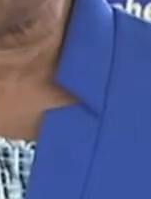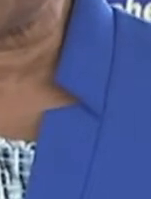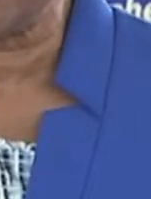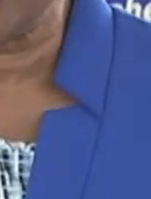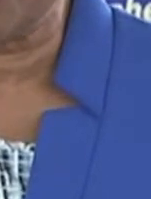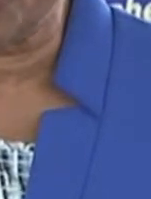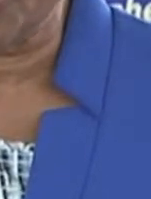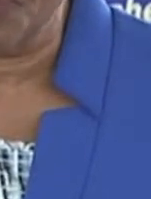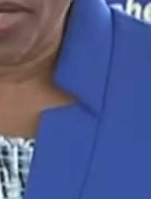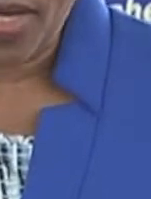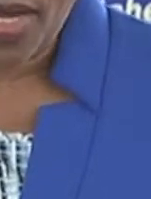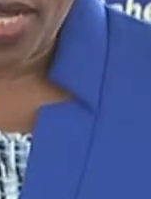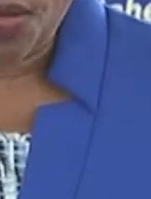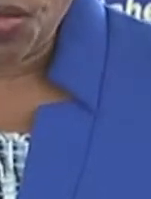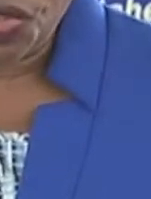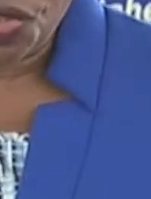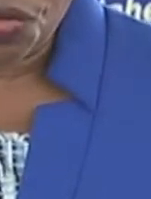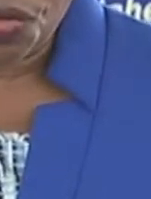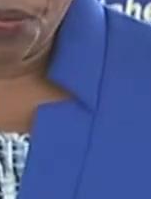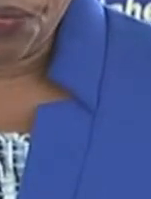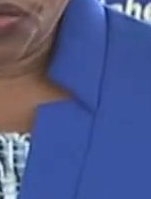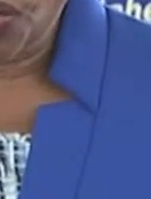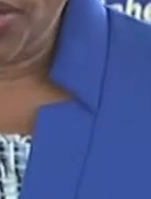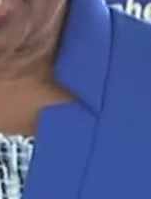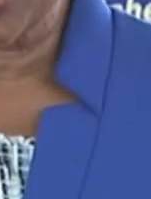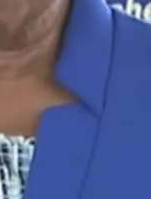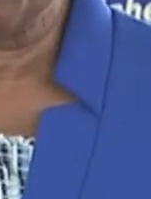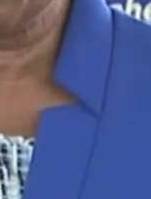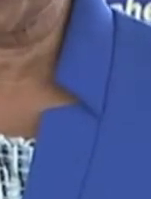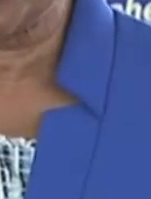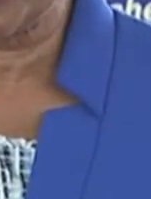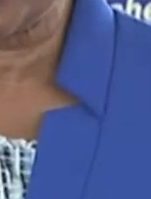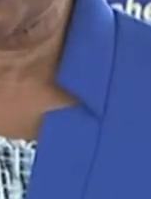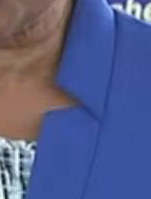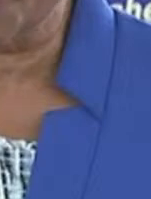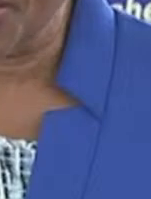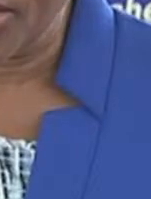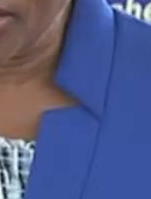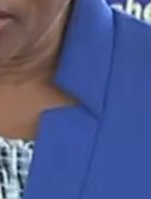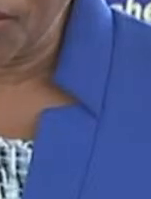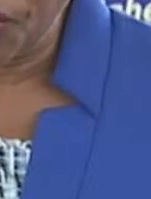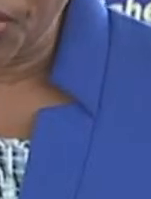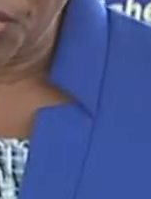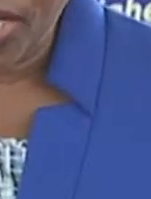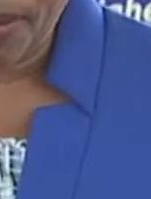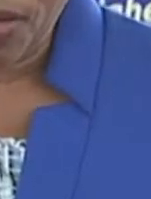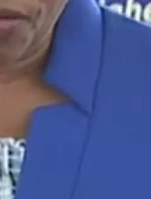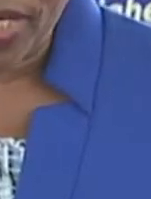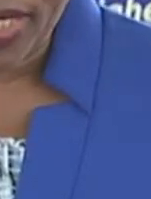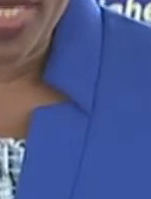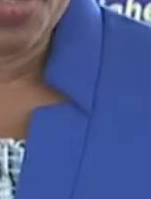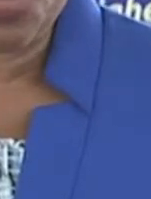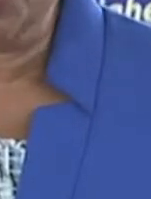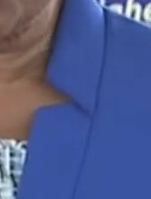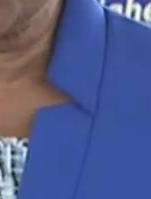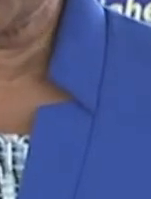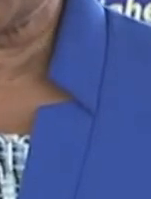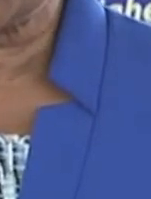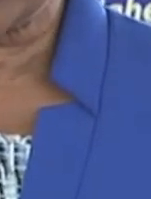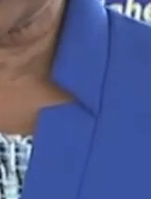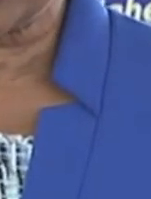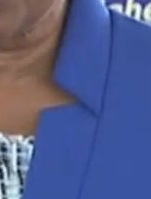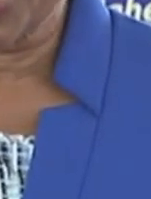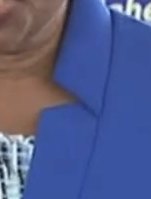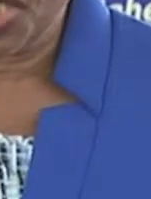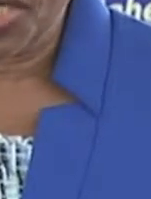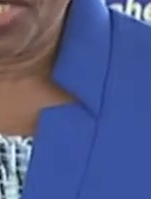this point, therefore, I want to welcome the representative of the chairman of our council,